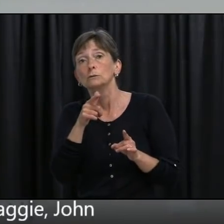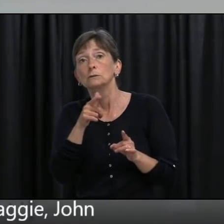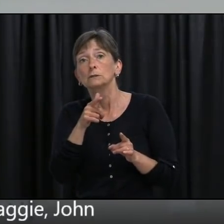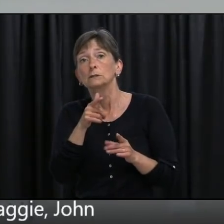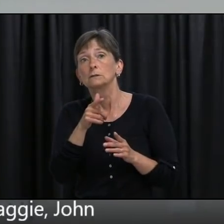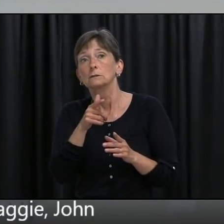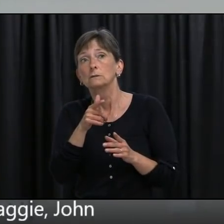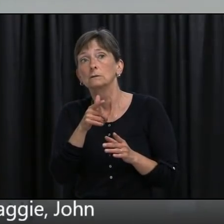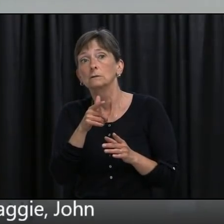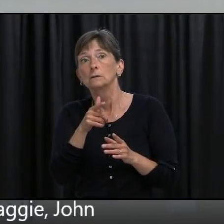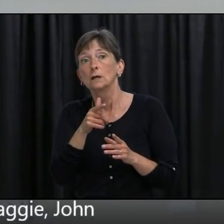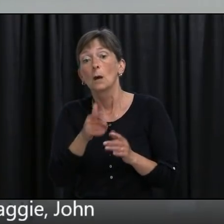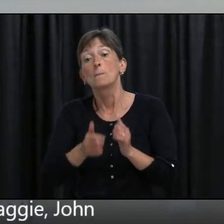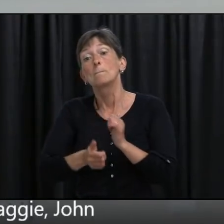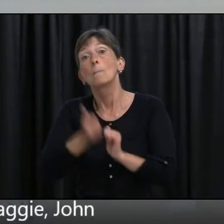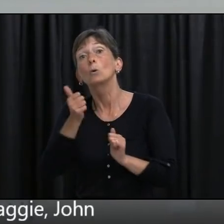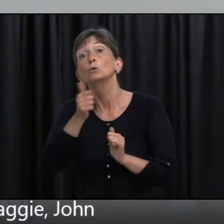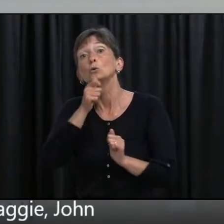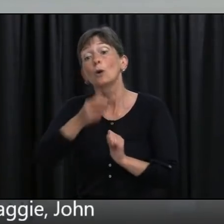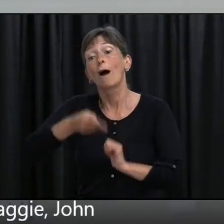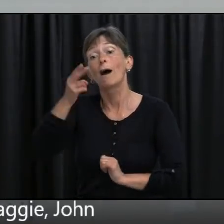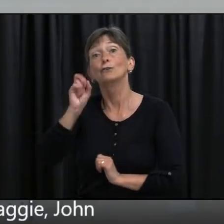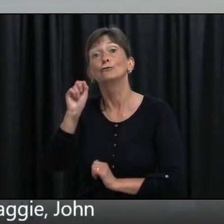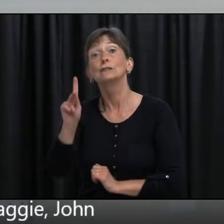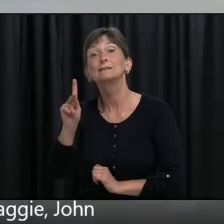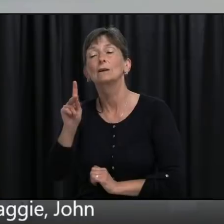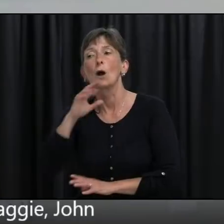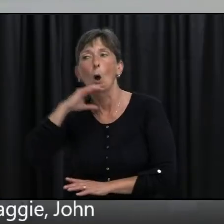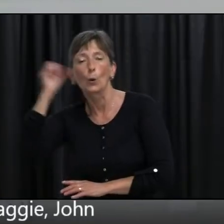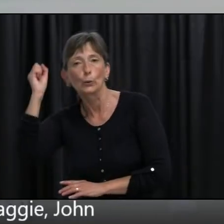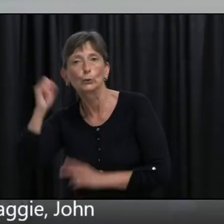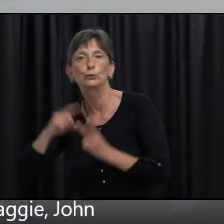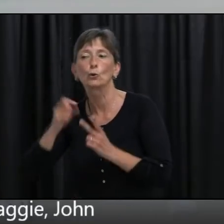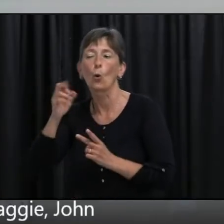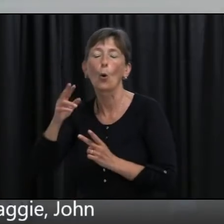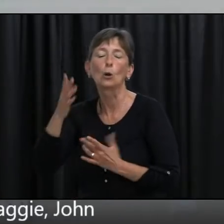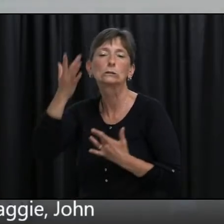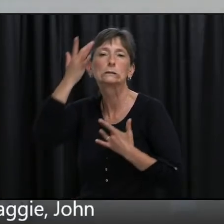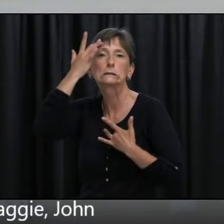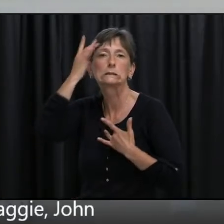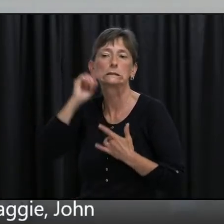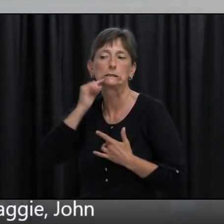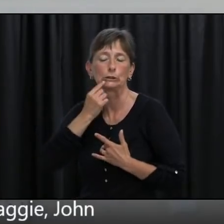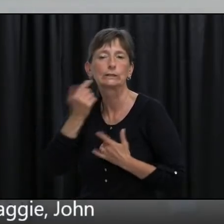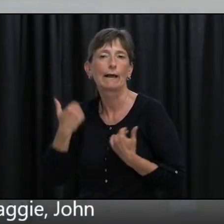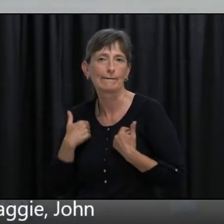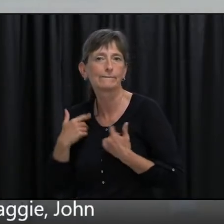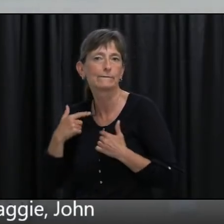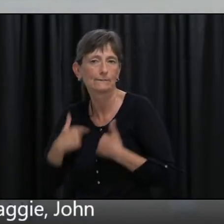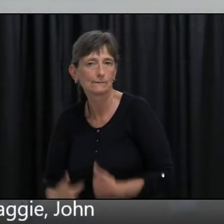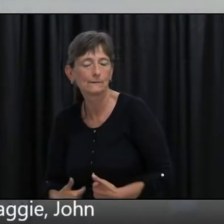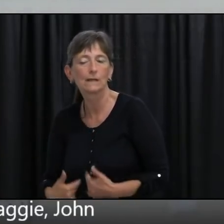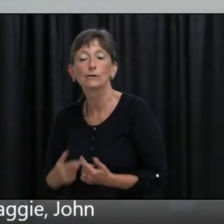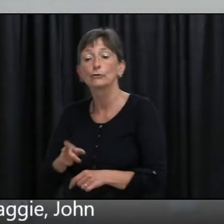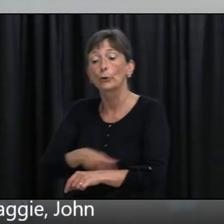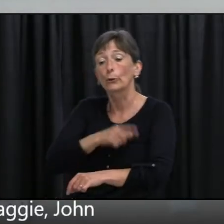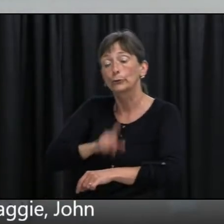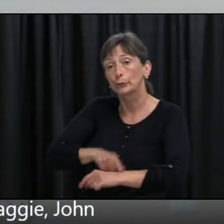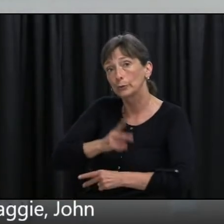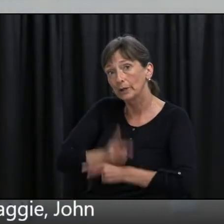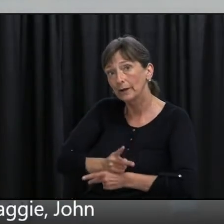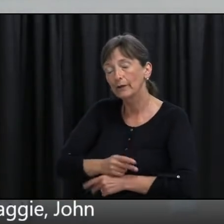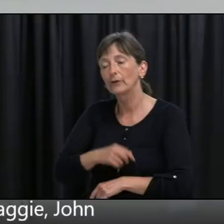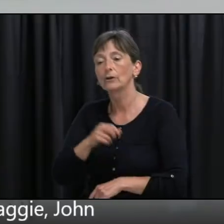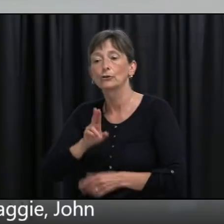is principally borne by the old and those with other medical problems. So long-term care and personal care homes are areas